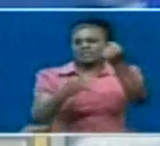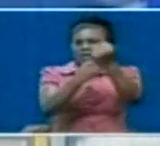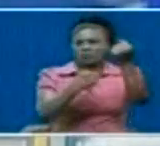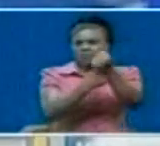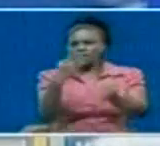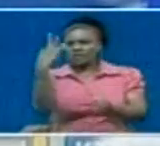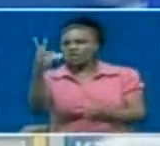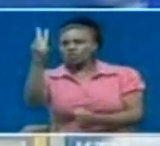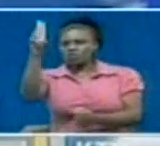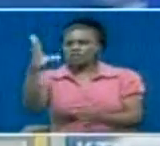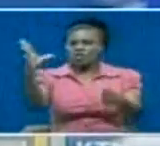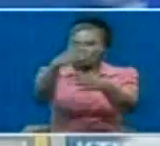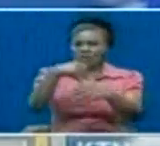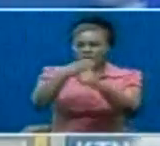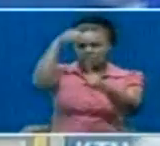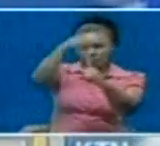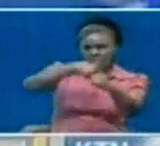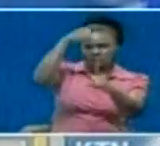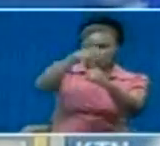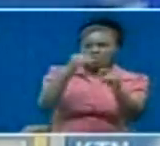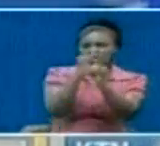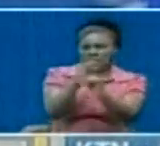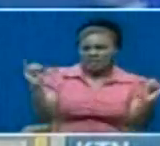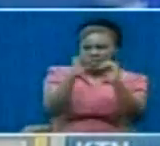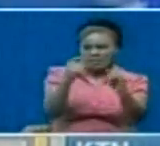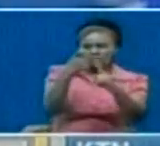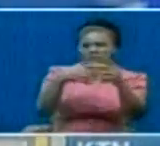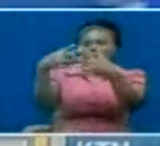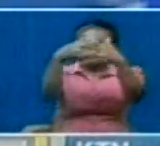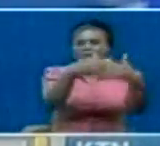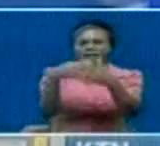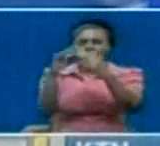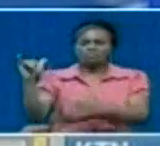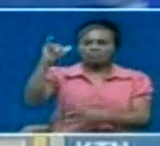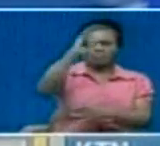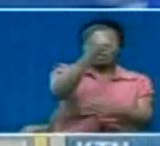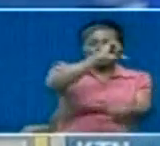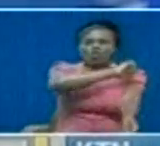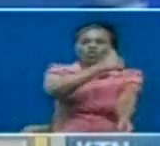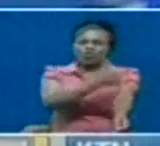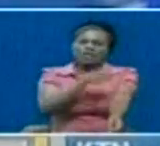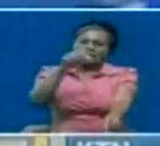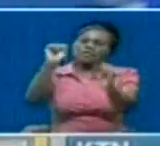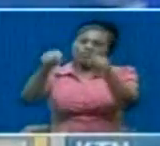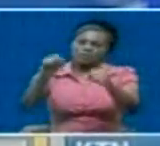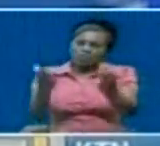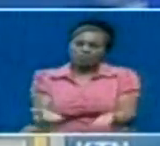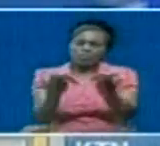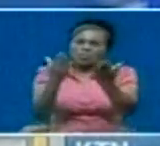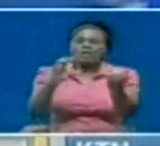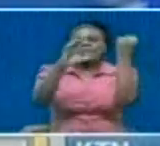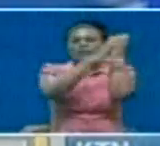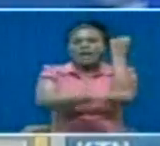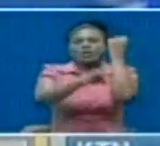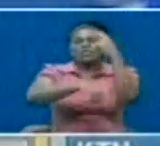three U.S. firms to lobby for regulatory clearance from American aviation authorities. This could be a major boost for the country, with the